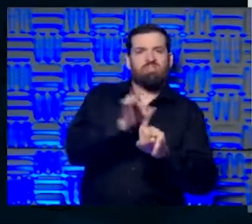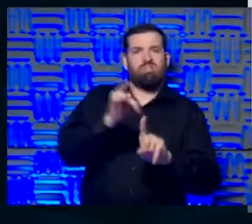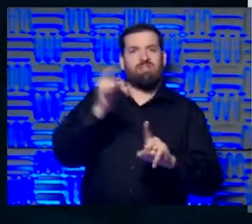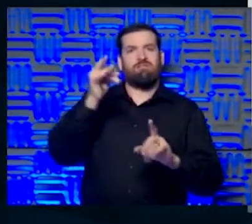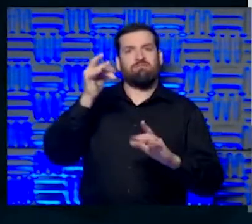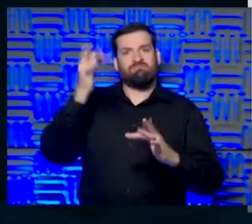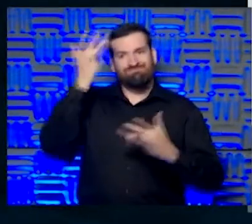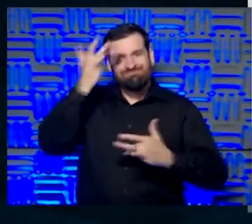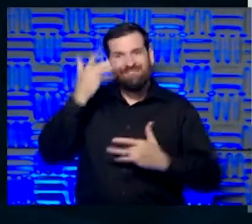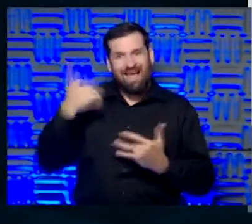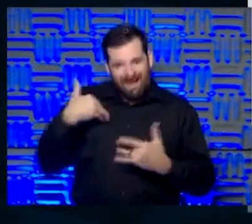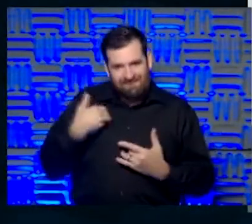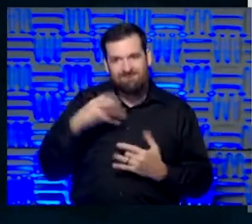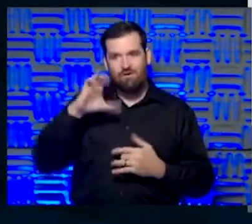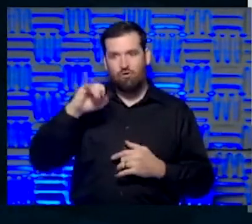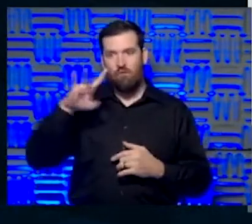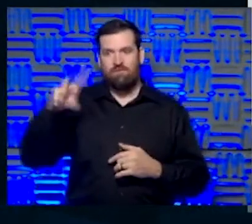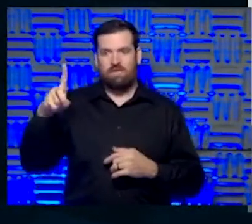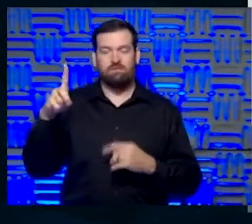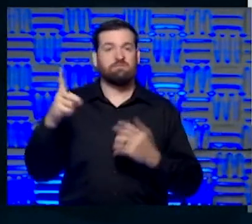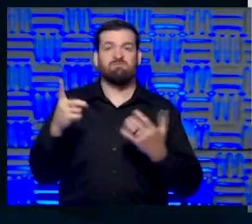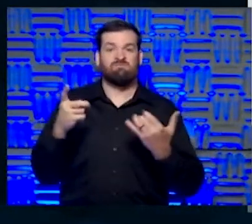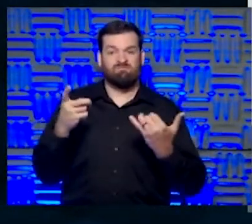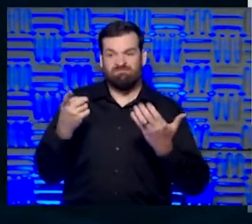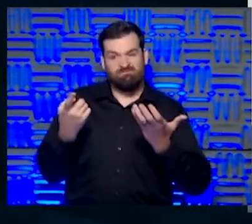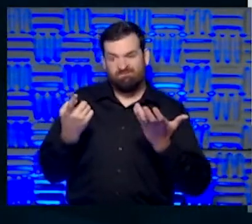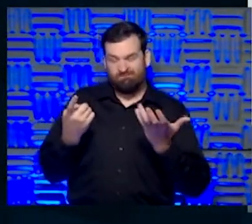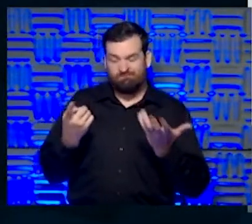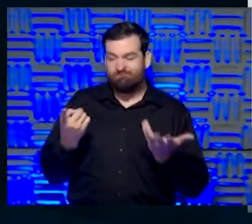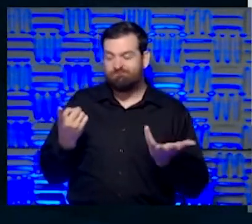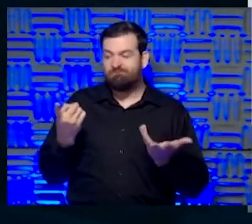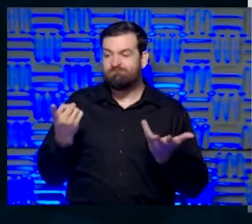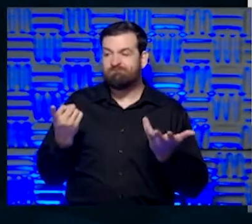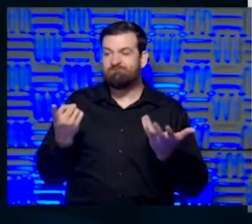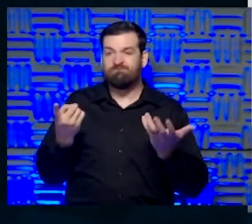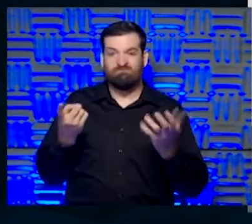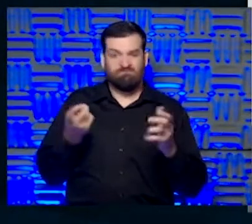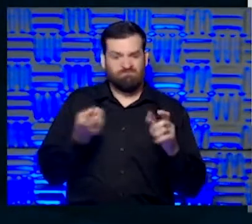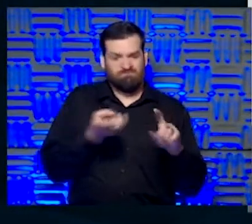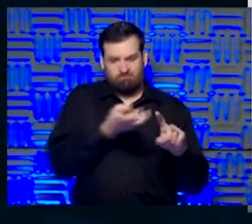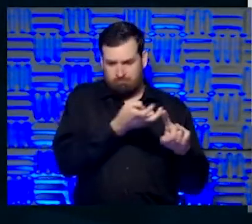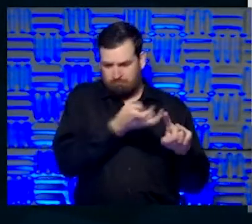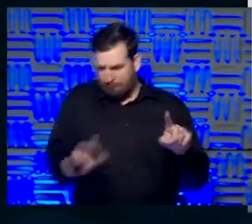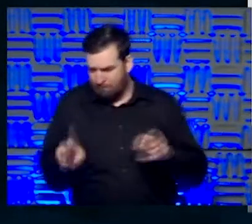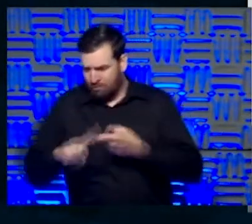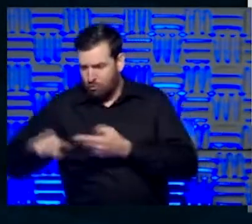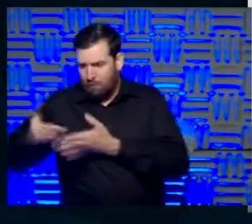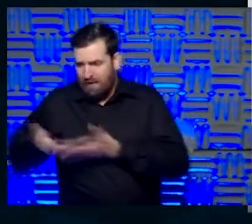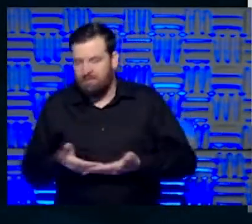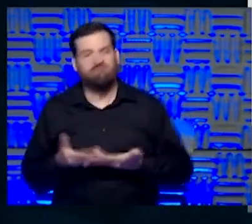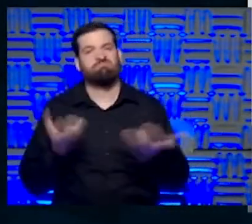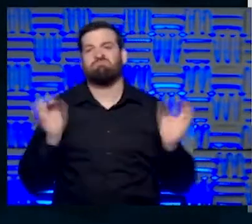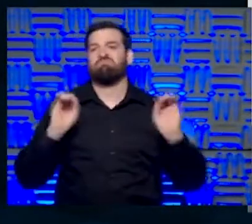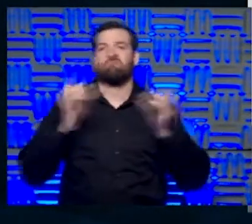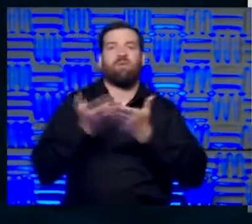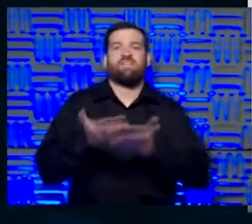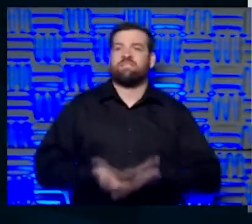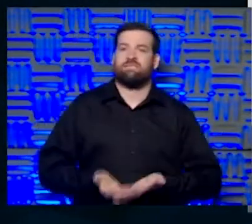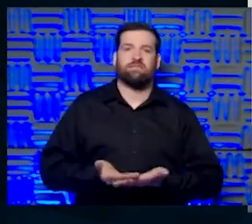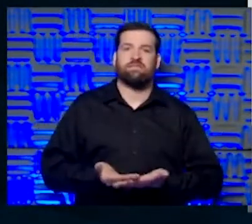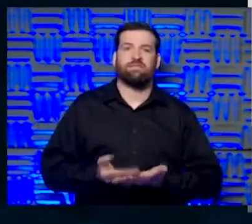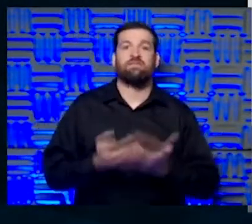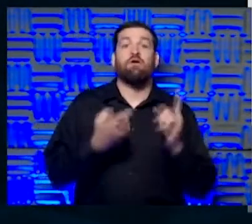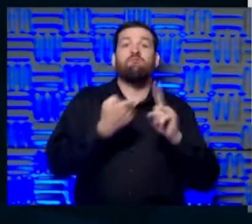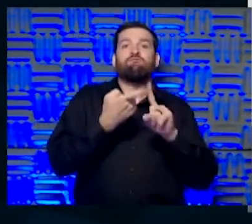delivery, there really has not been shown that there is much in the way of transmission from mom to baby in terms of from the